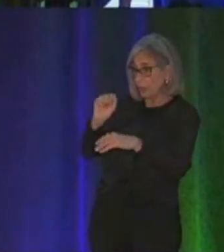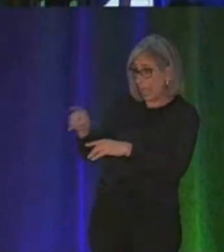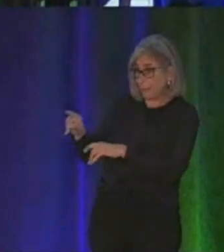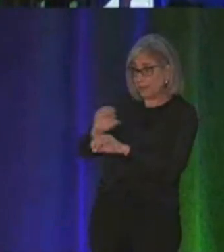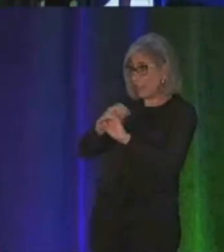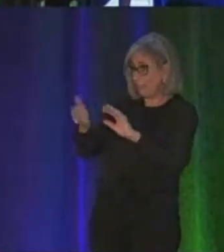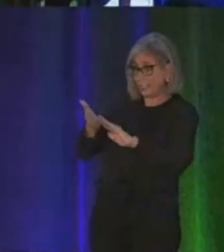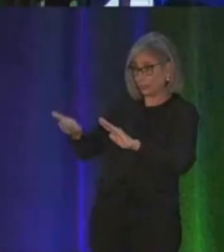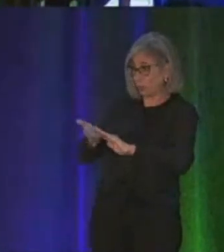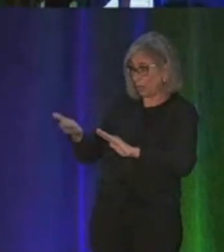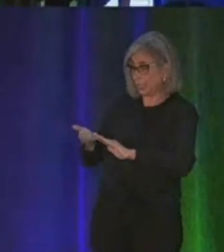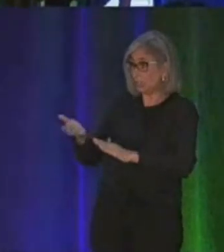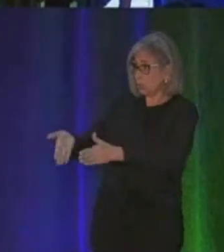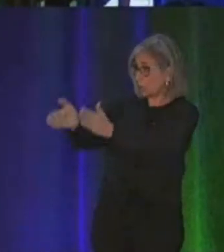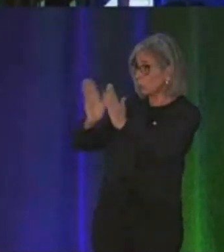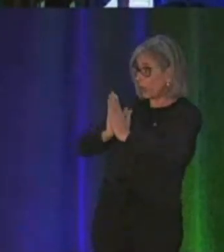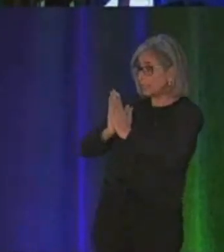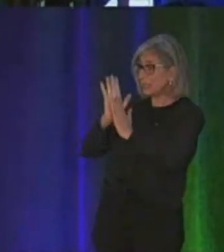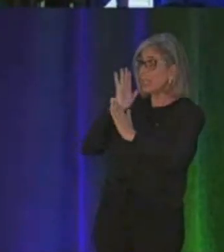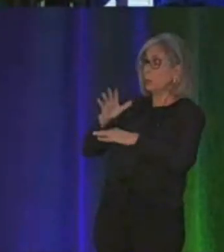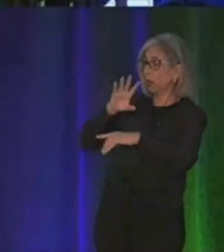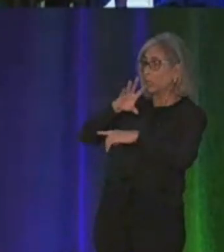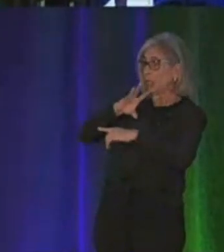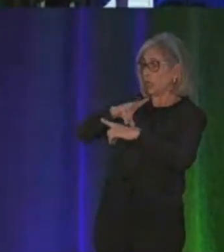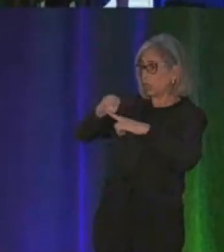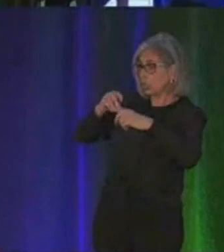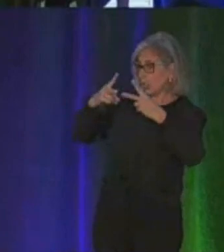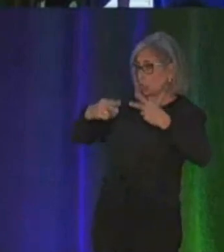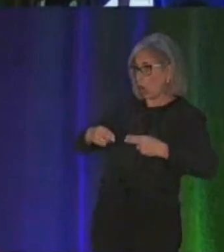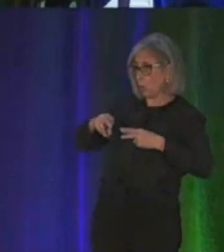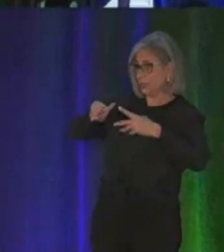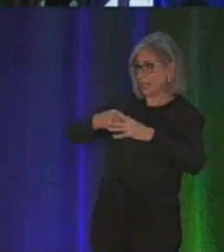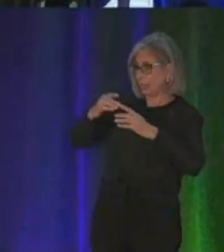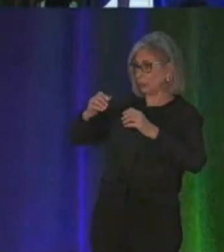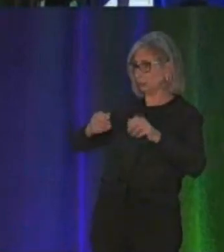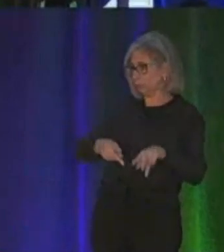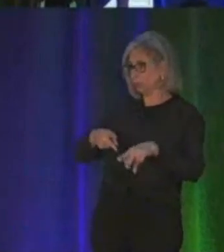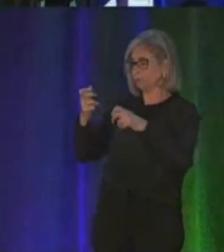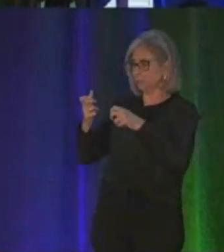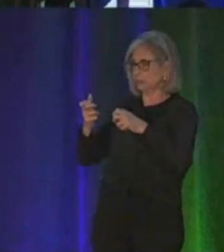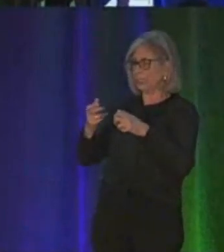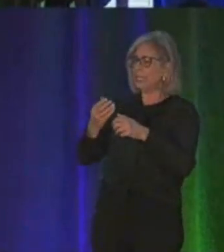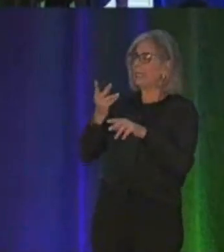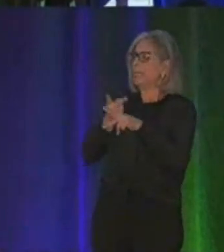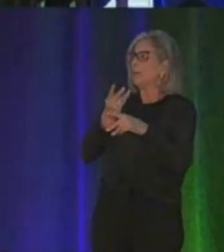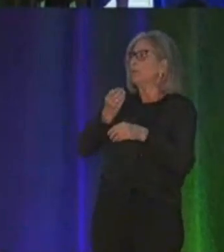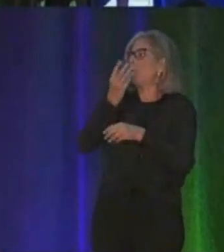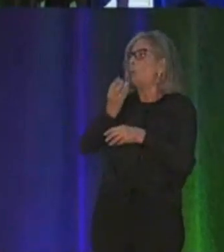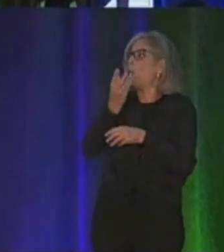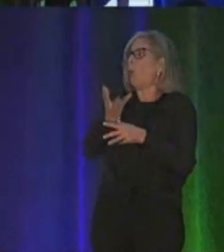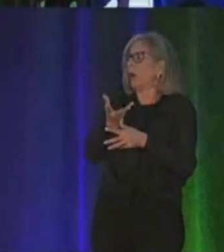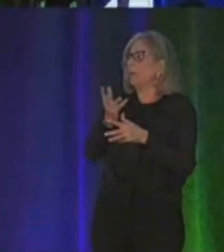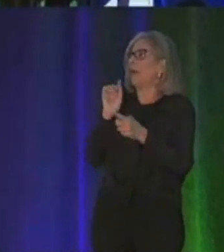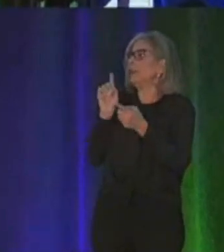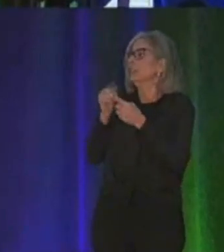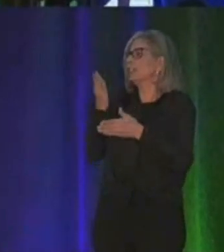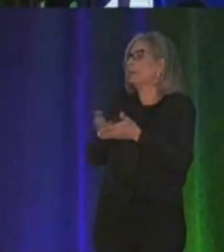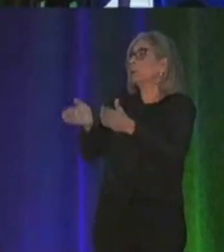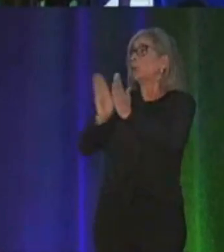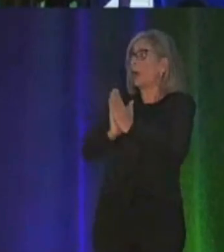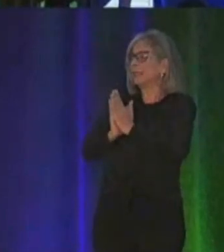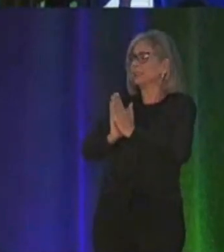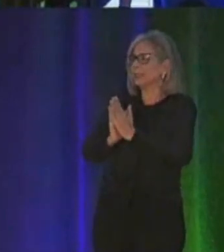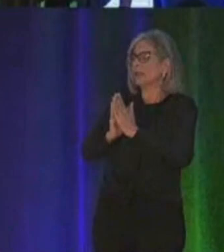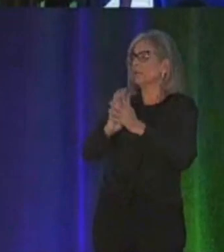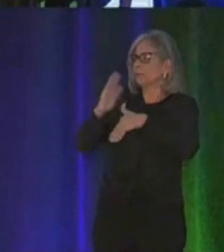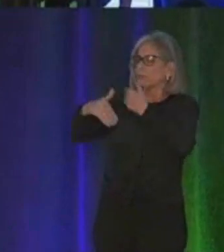running. When a request comes in, it will cold start to boot something up, but then they keep it around. They kind of keep it warm for a little while to serve any additional requests. So over time,